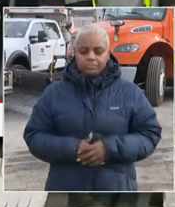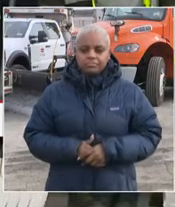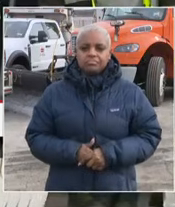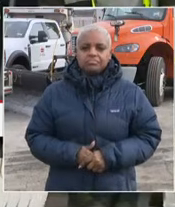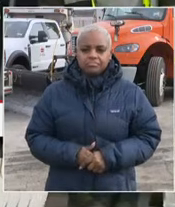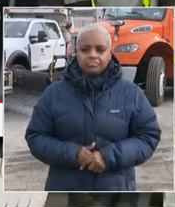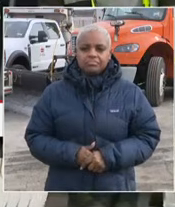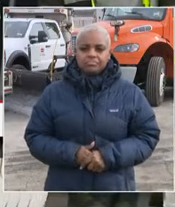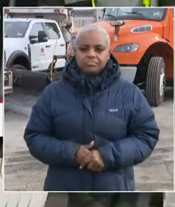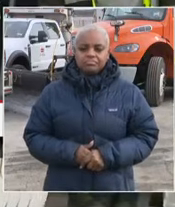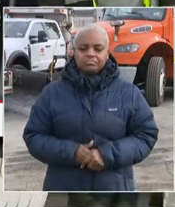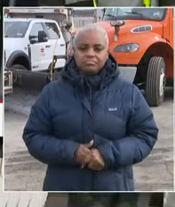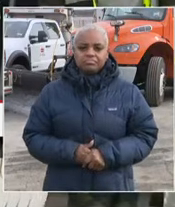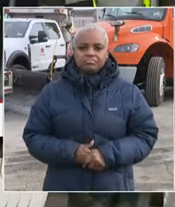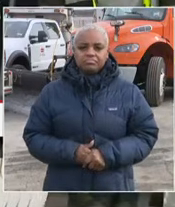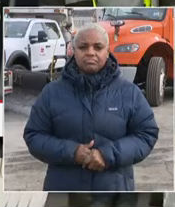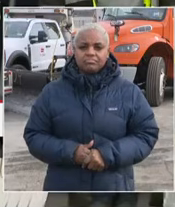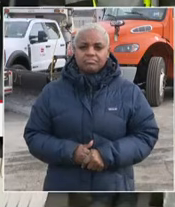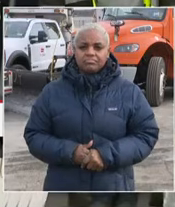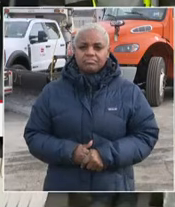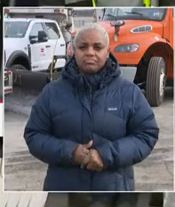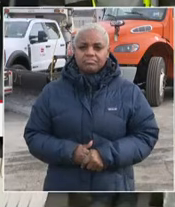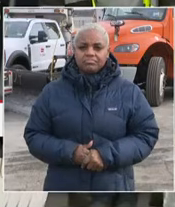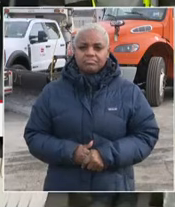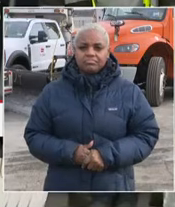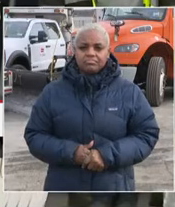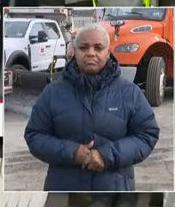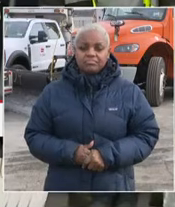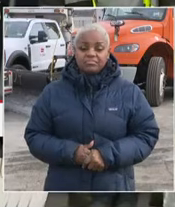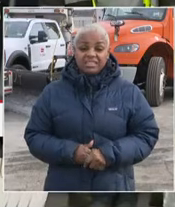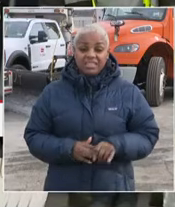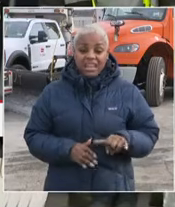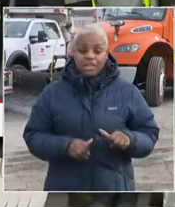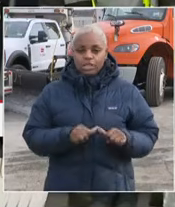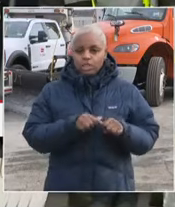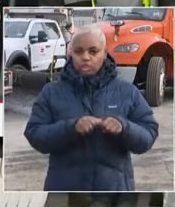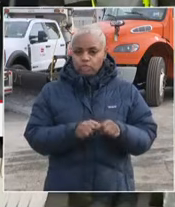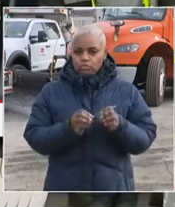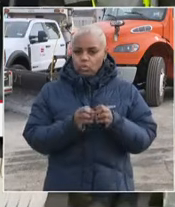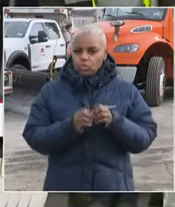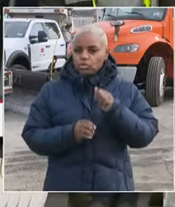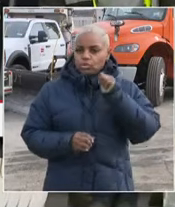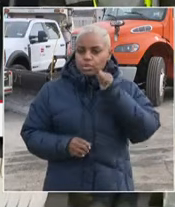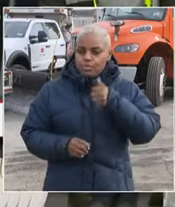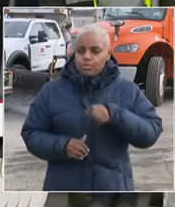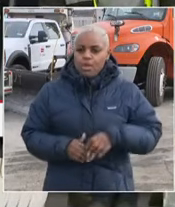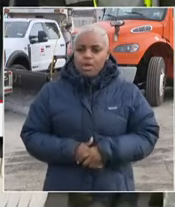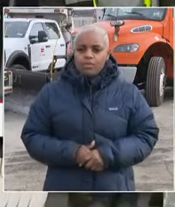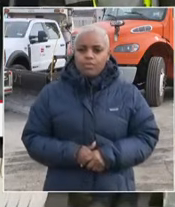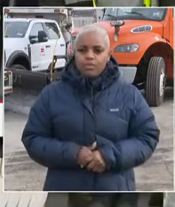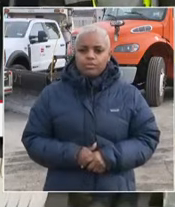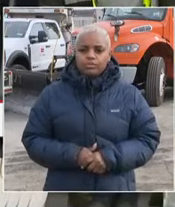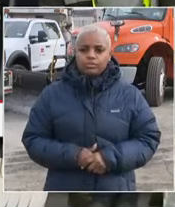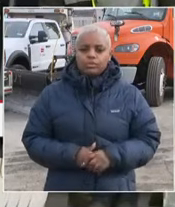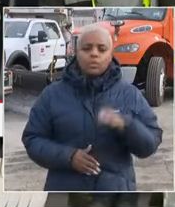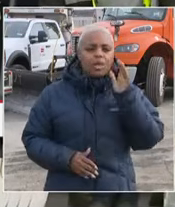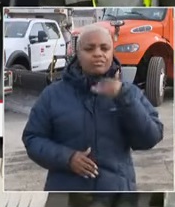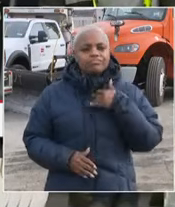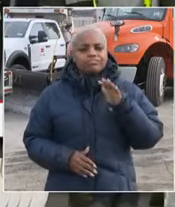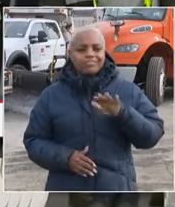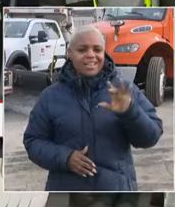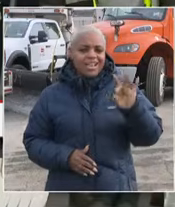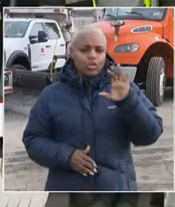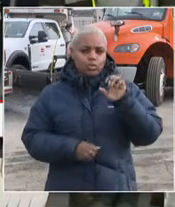At the point that our operations really get into full swing, we will have in excess of 800 employees dedicated just to snow abatement